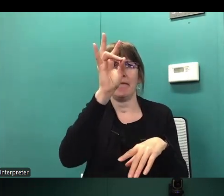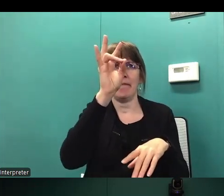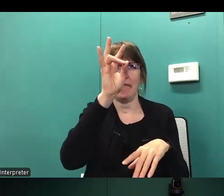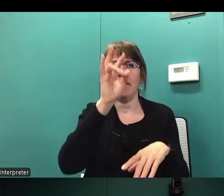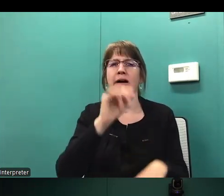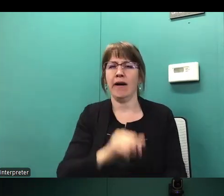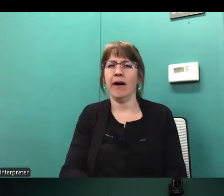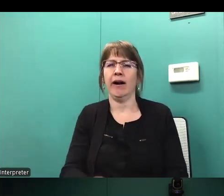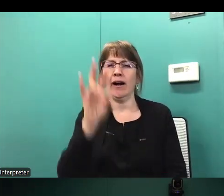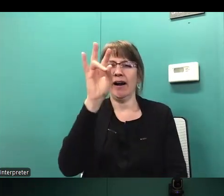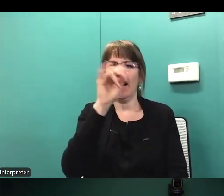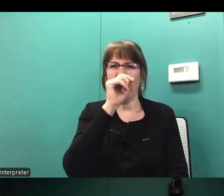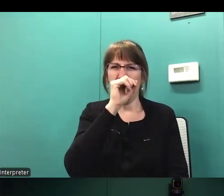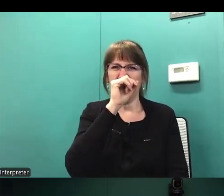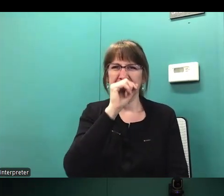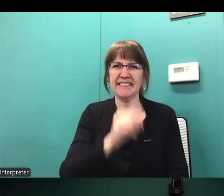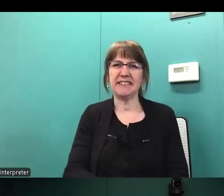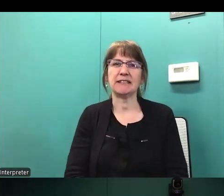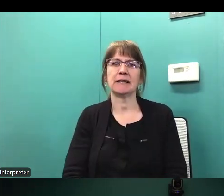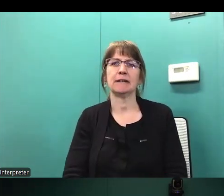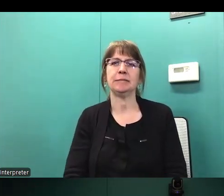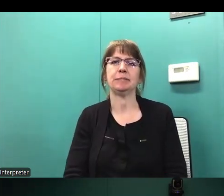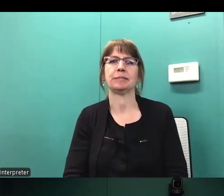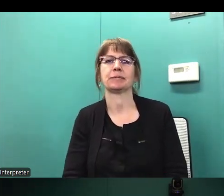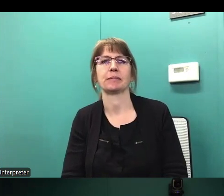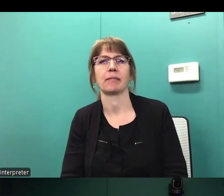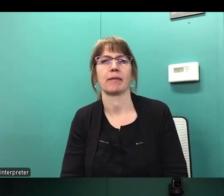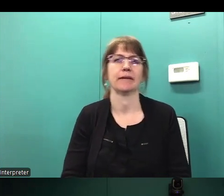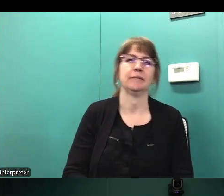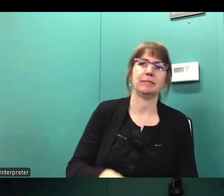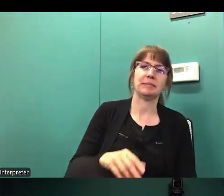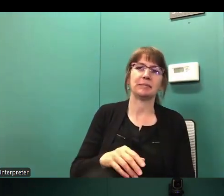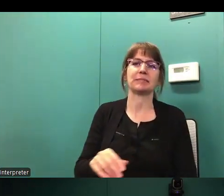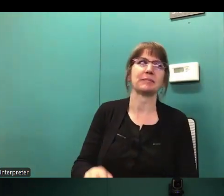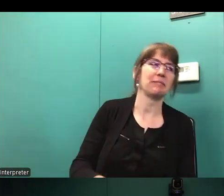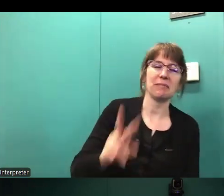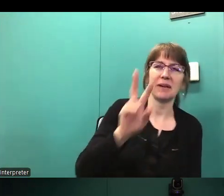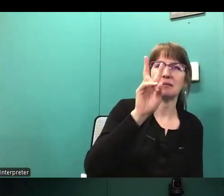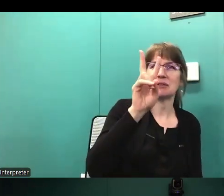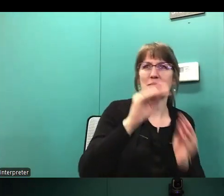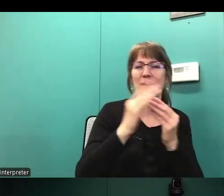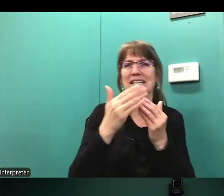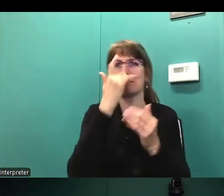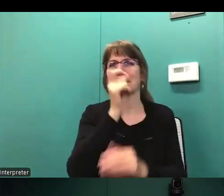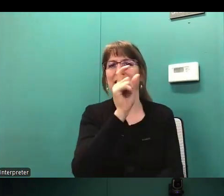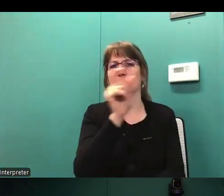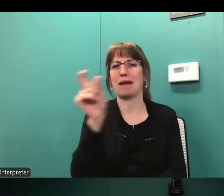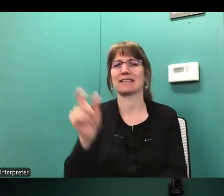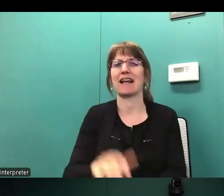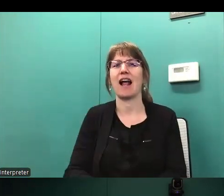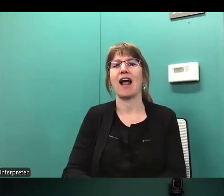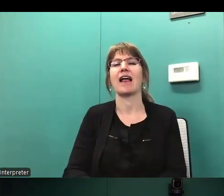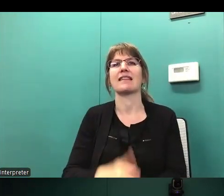7, yep. Okay. Number 2 is kind of easy because I do little spaces. The lion